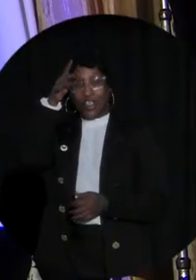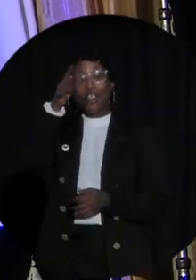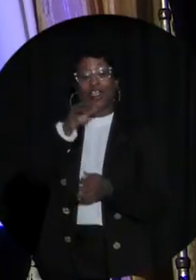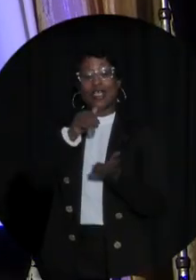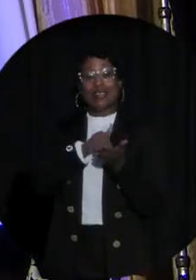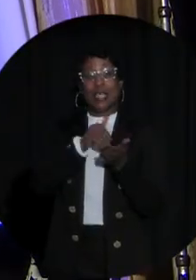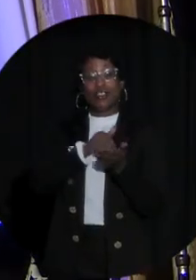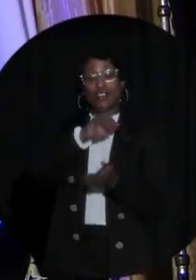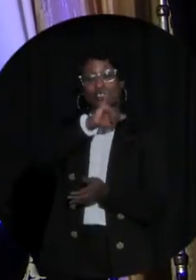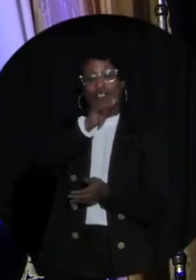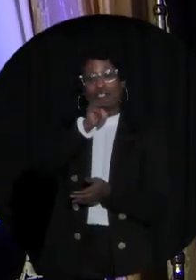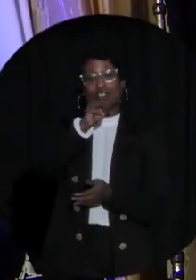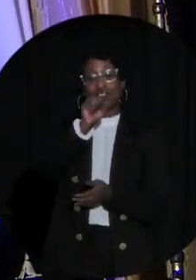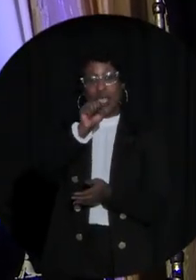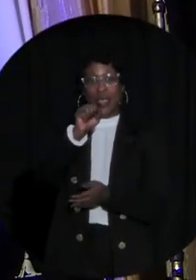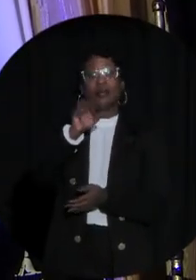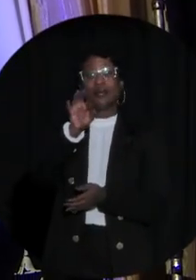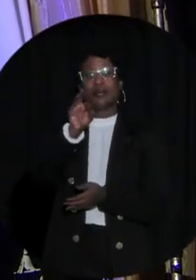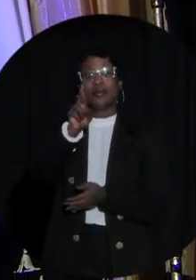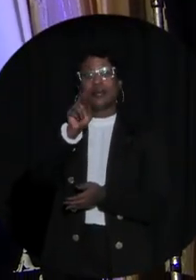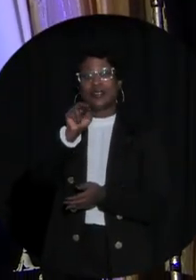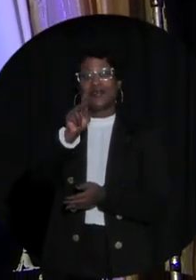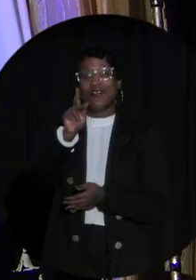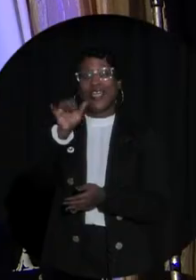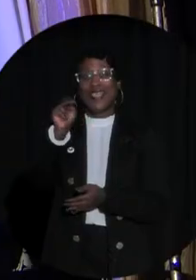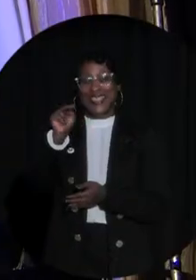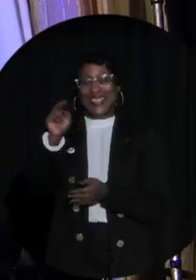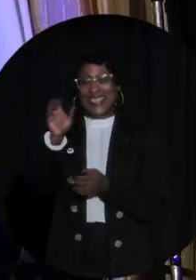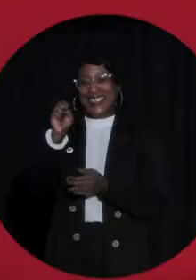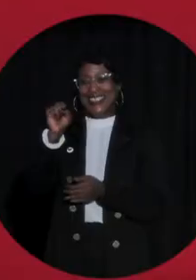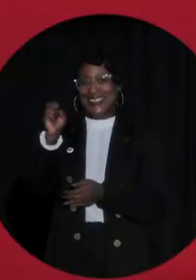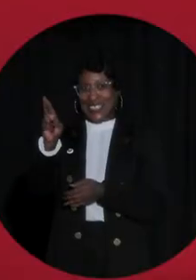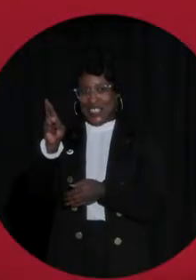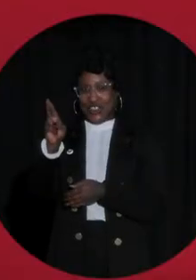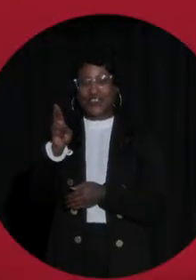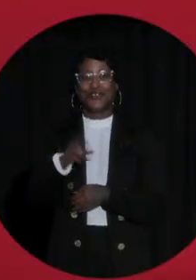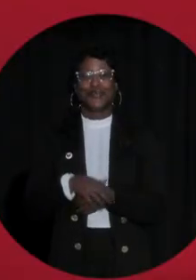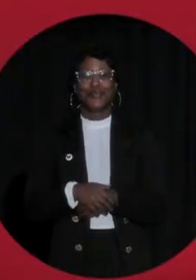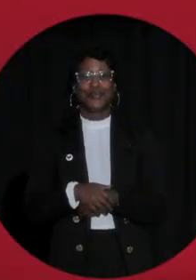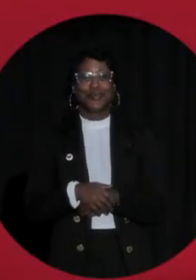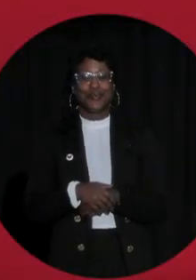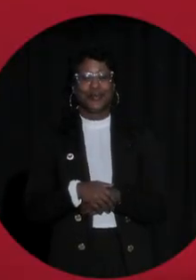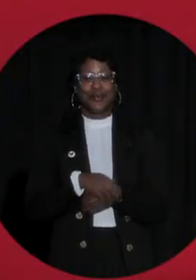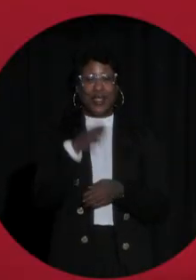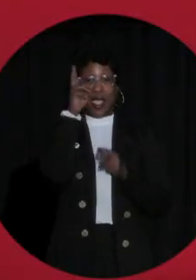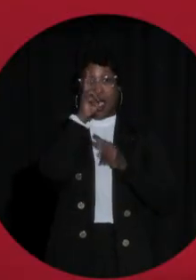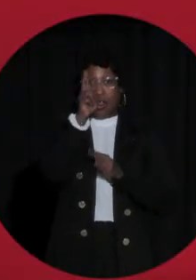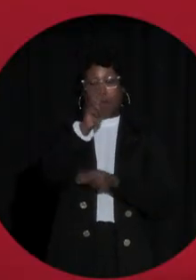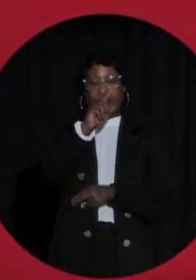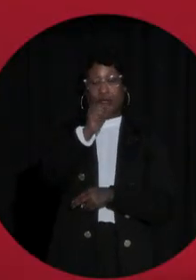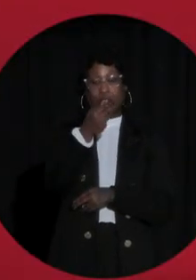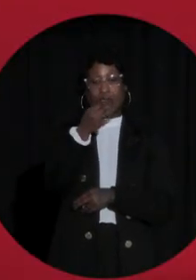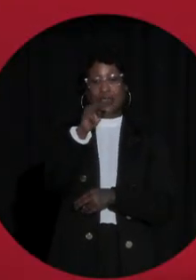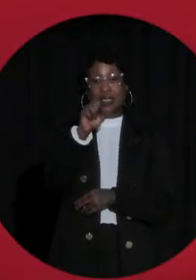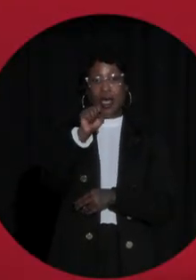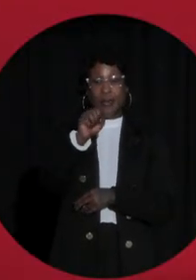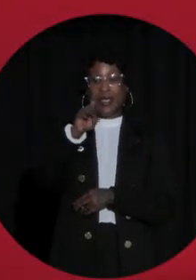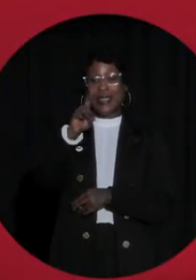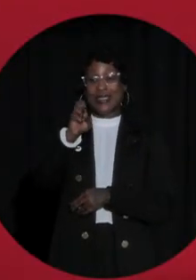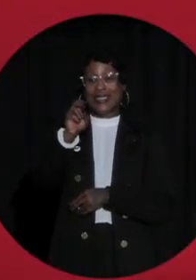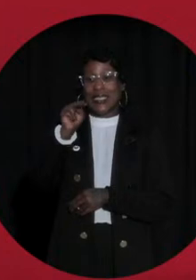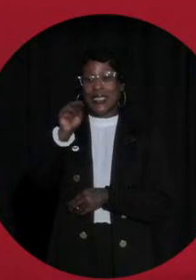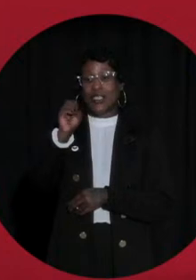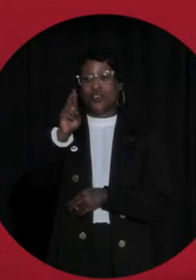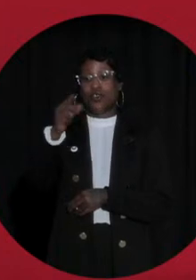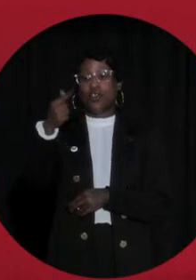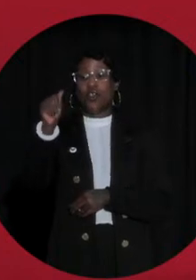Sr. Thank you. We have the Honorable Thomas E. Dernoga, District 1, joined